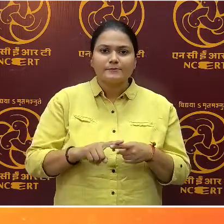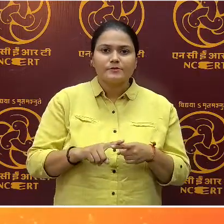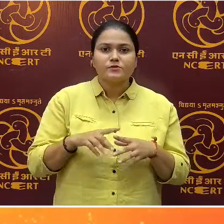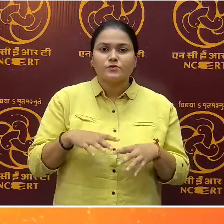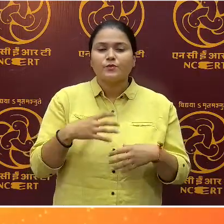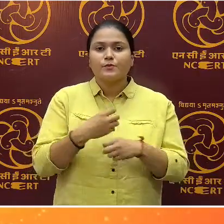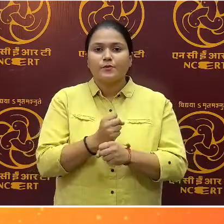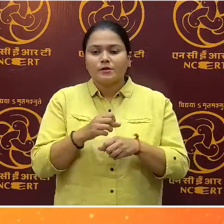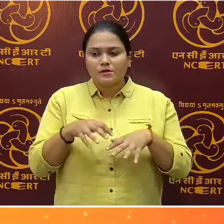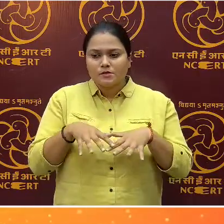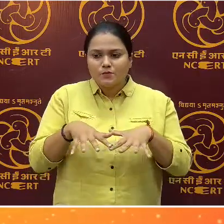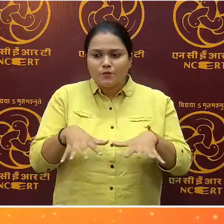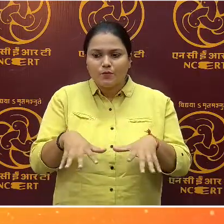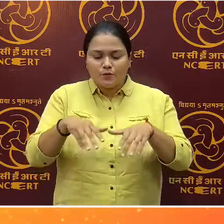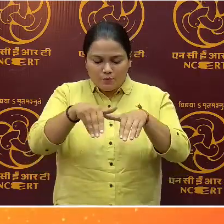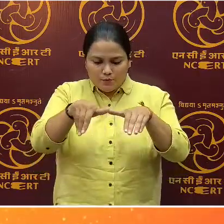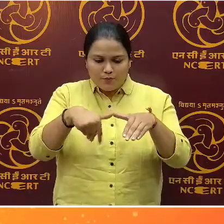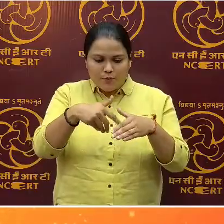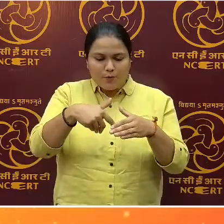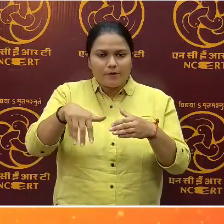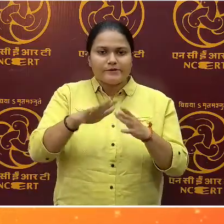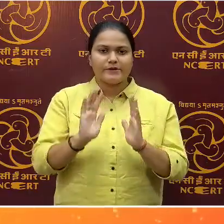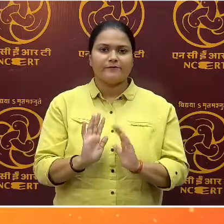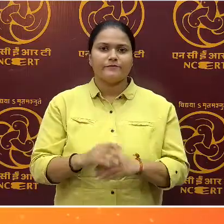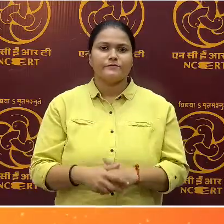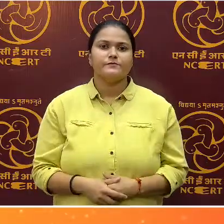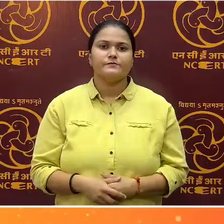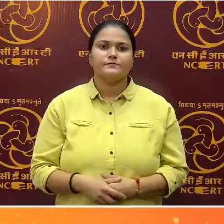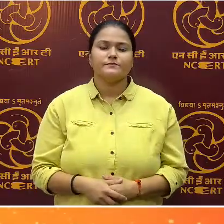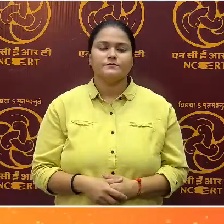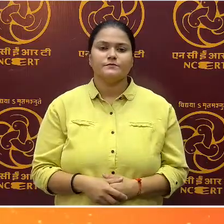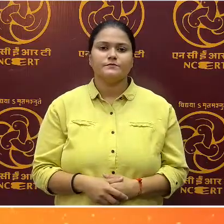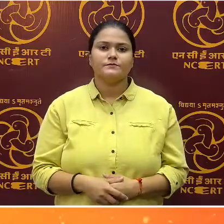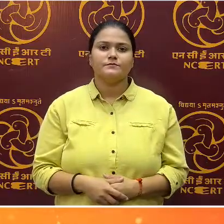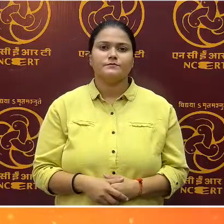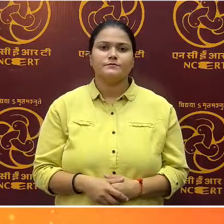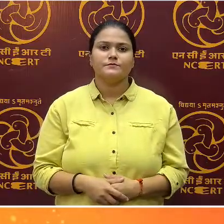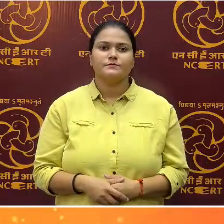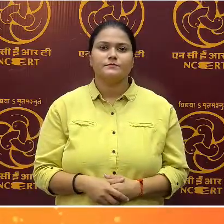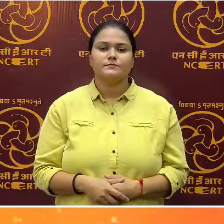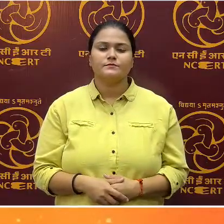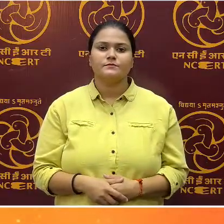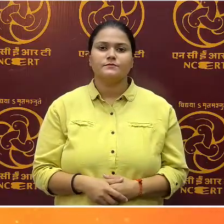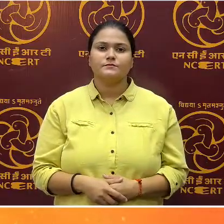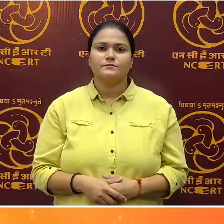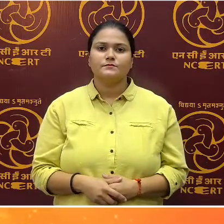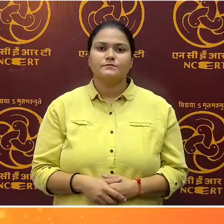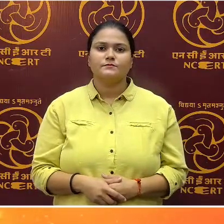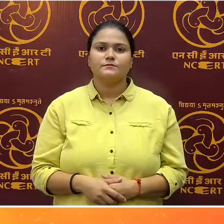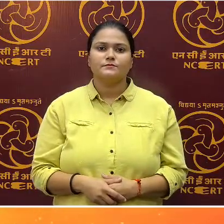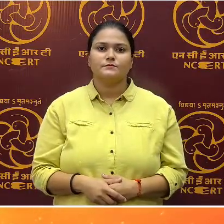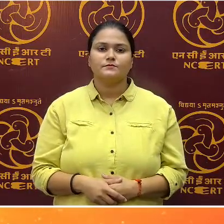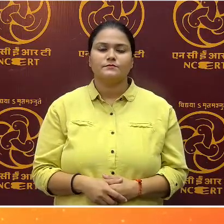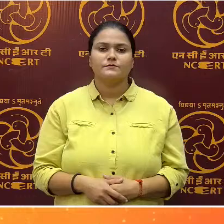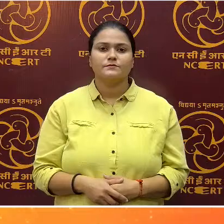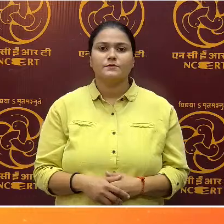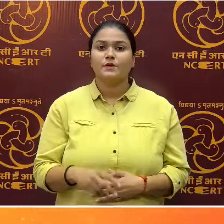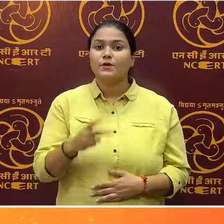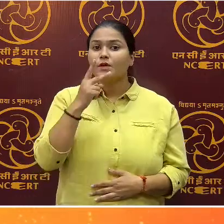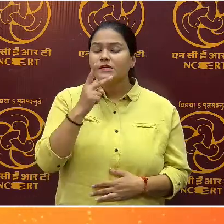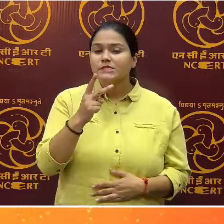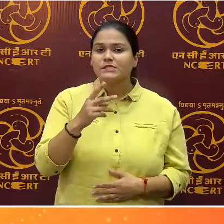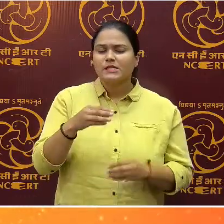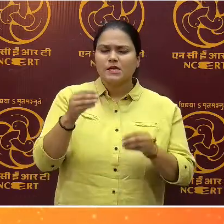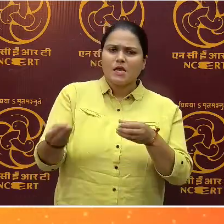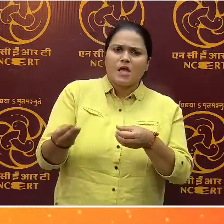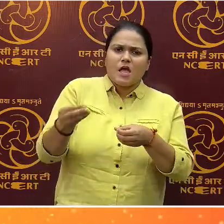create spaces between them. And as a result of it, the spaces have been created, you can add